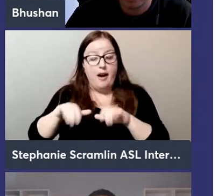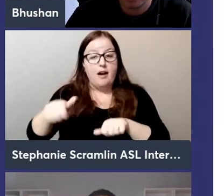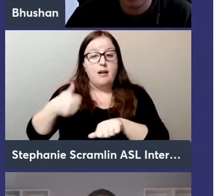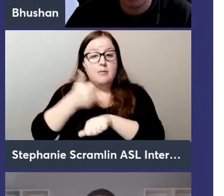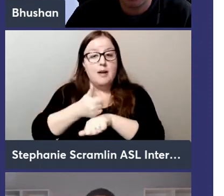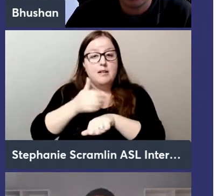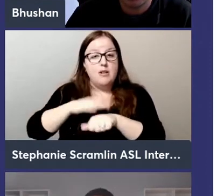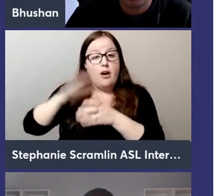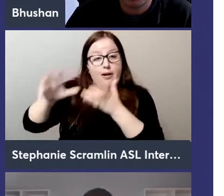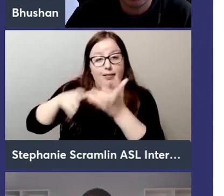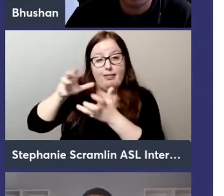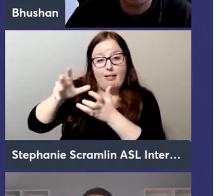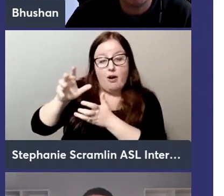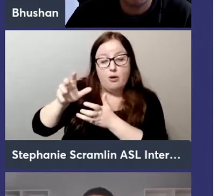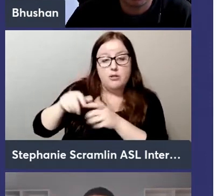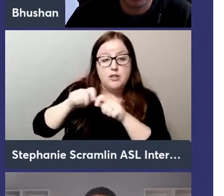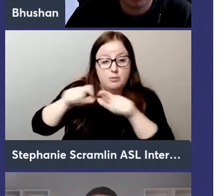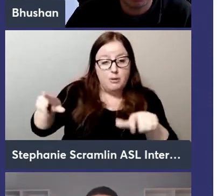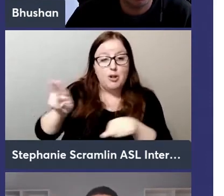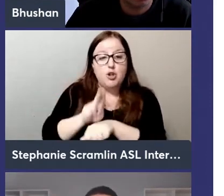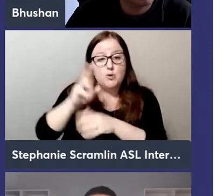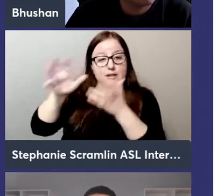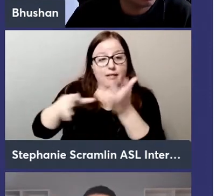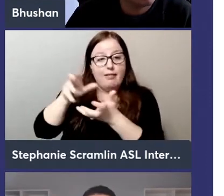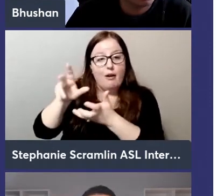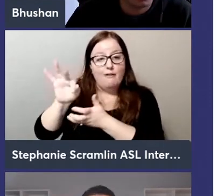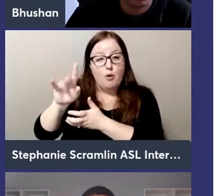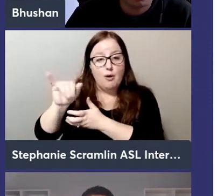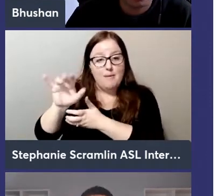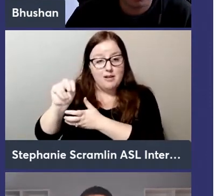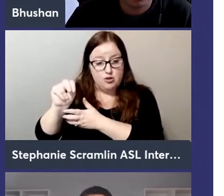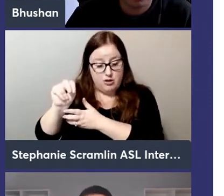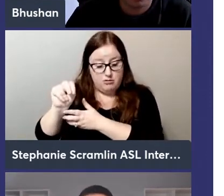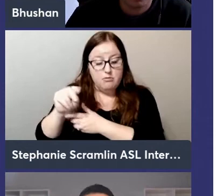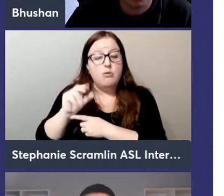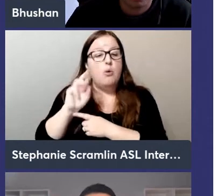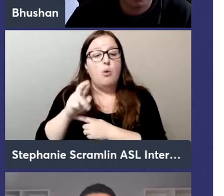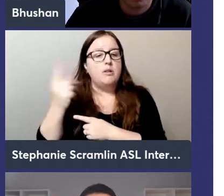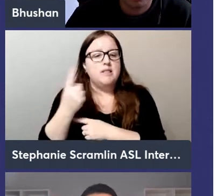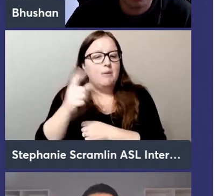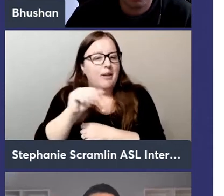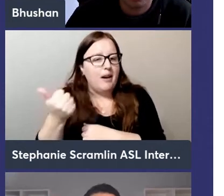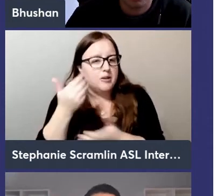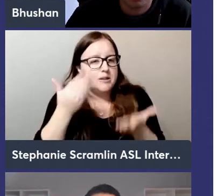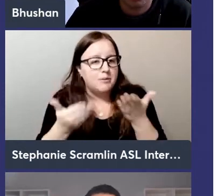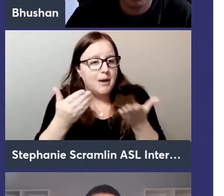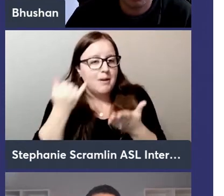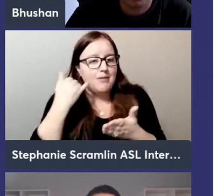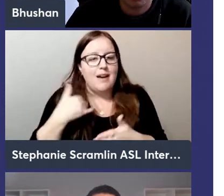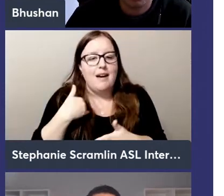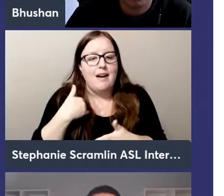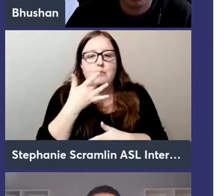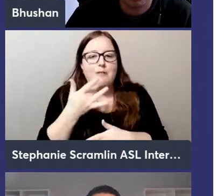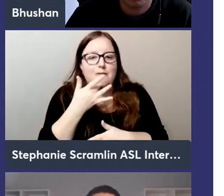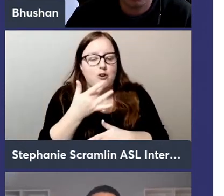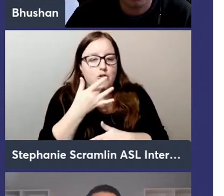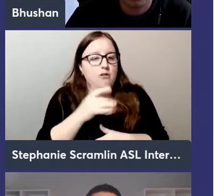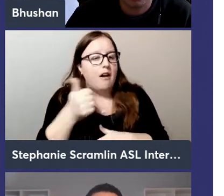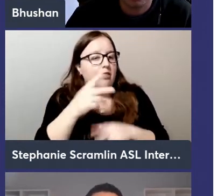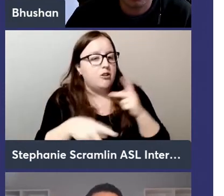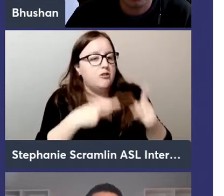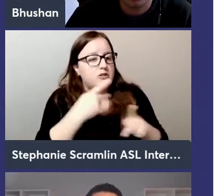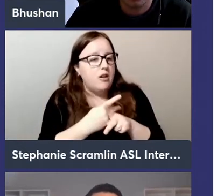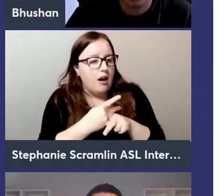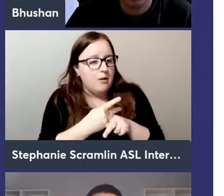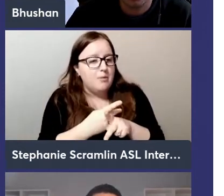cloud-based configuration deployment using CloudFormation, or something else. Maybe if they have a preferred other type of way